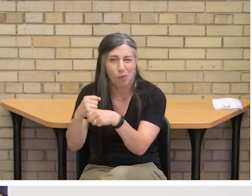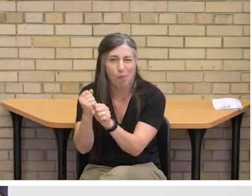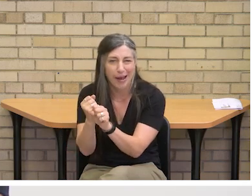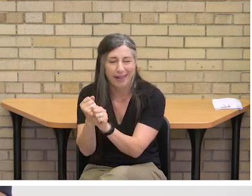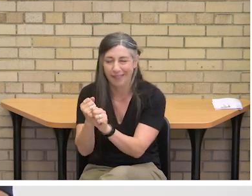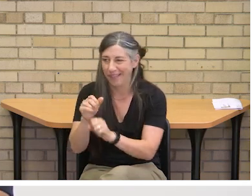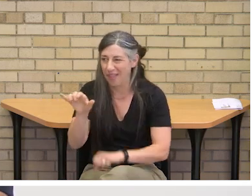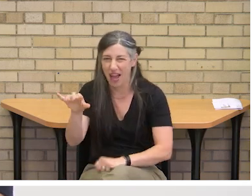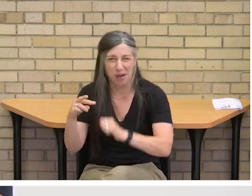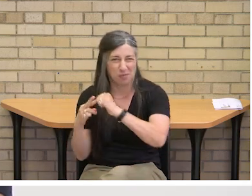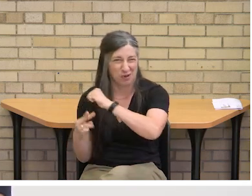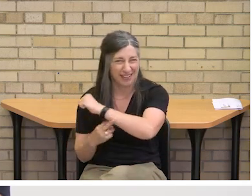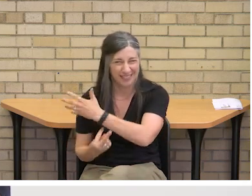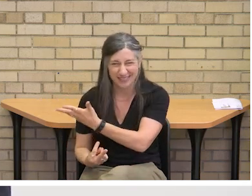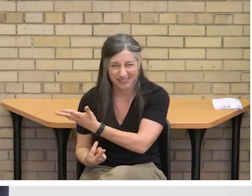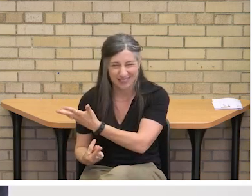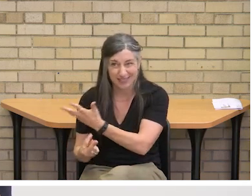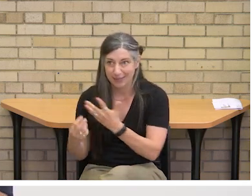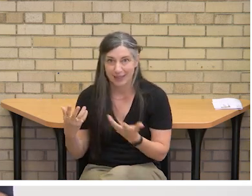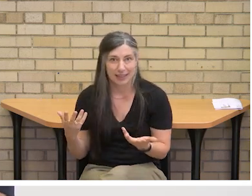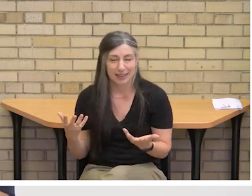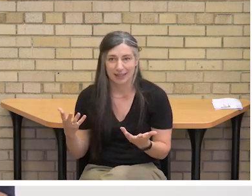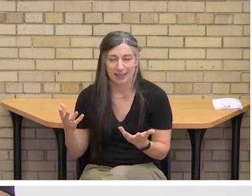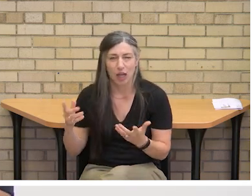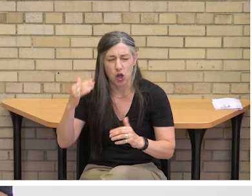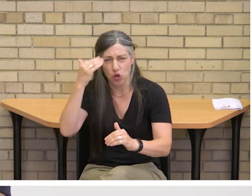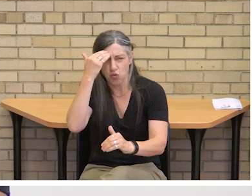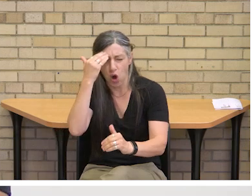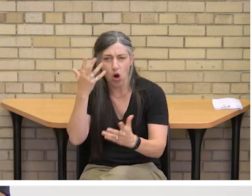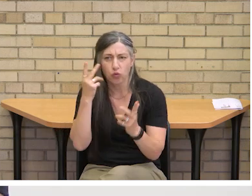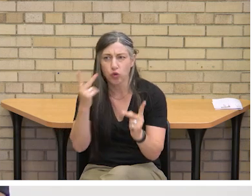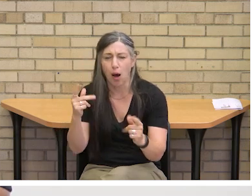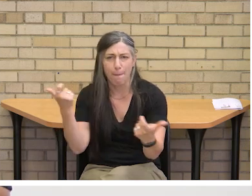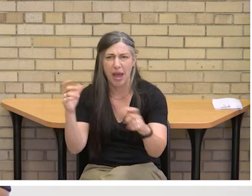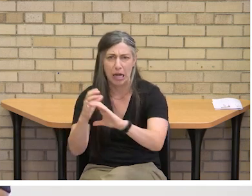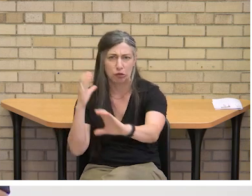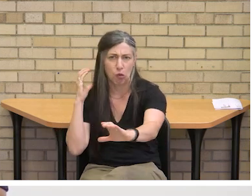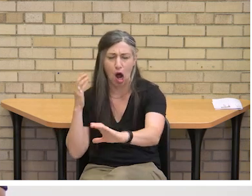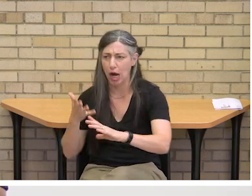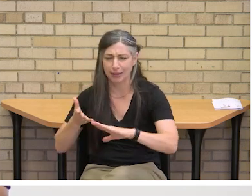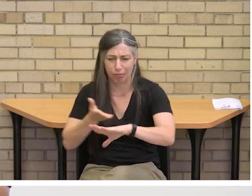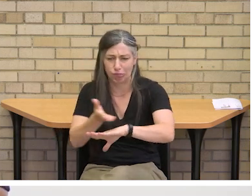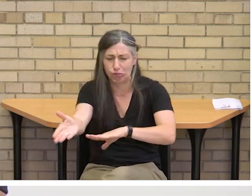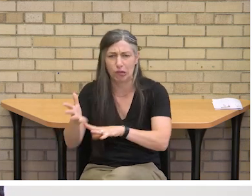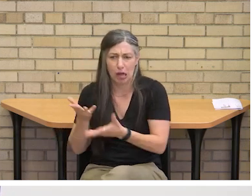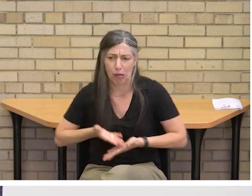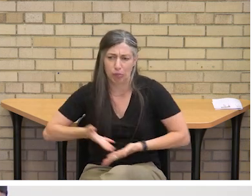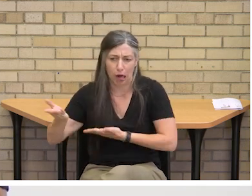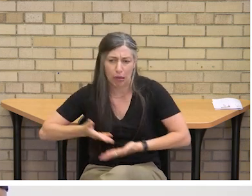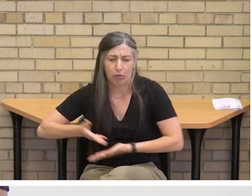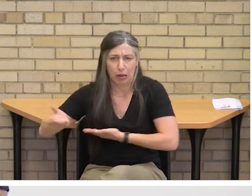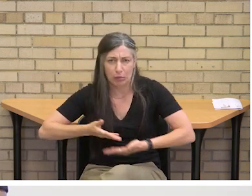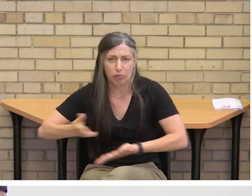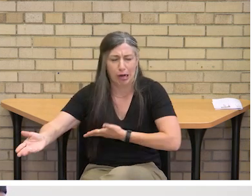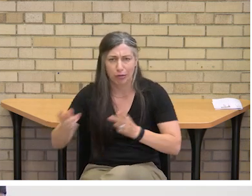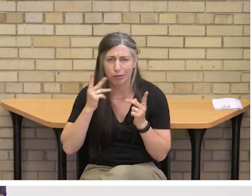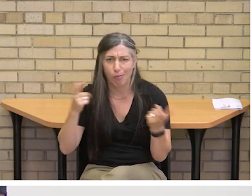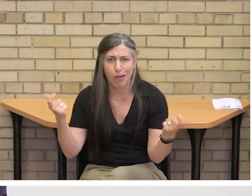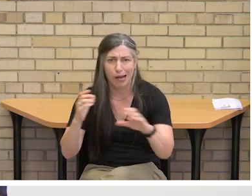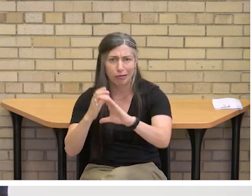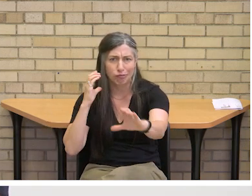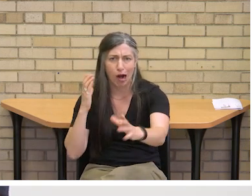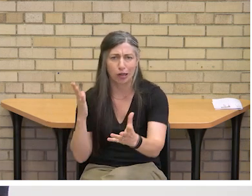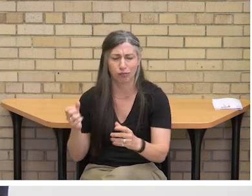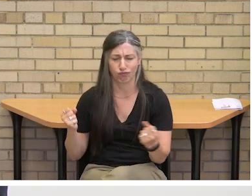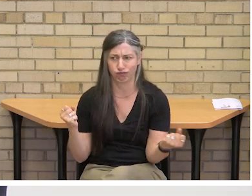multi-beam bridge. I'm sure people saw they brought the beams in, set them down, you put some pans on it, you pour concrete, you move ahead.